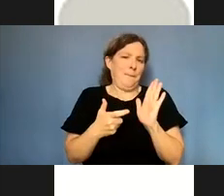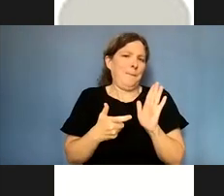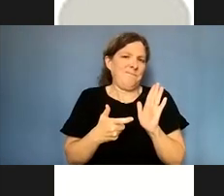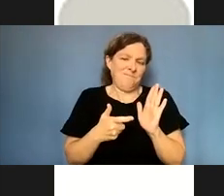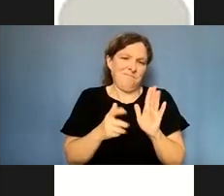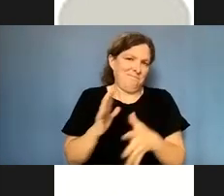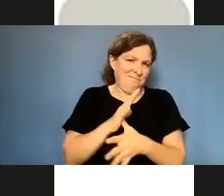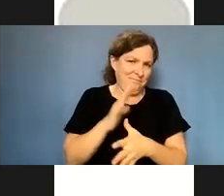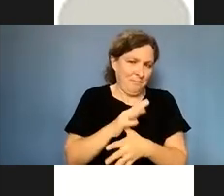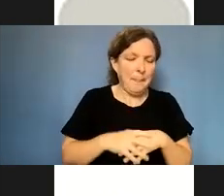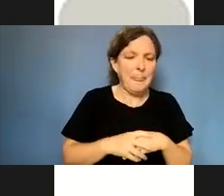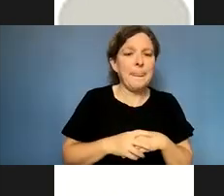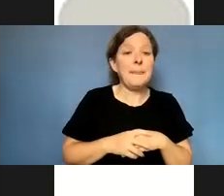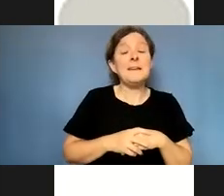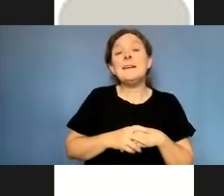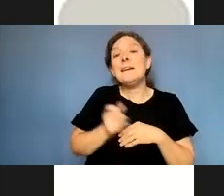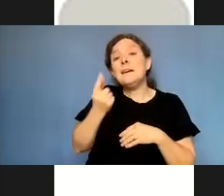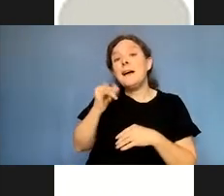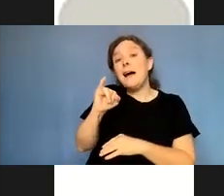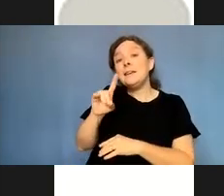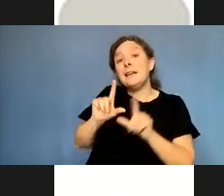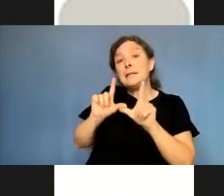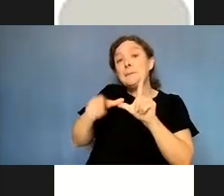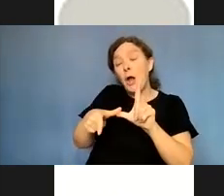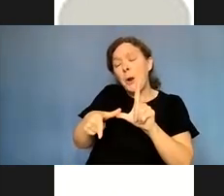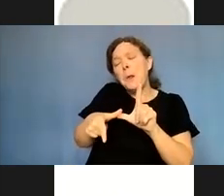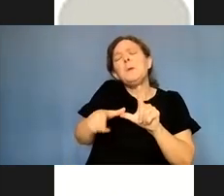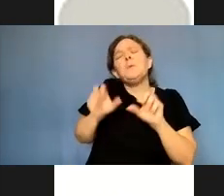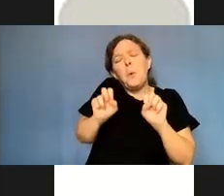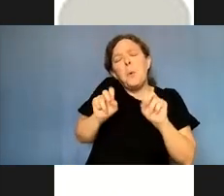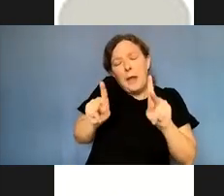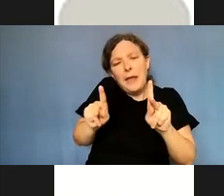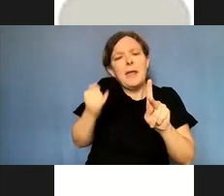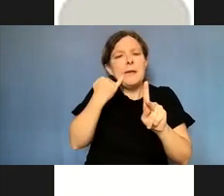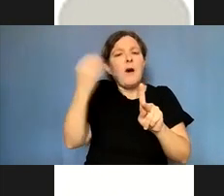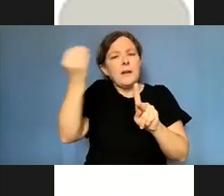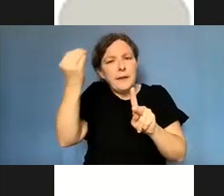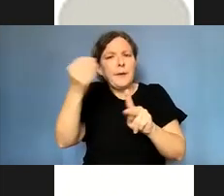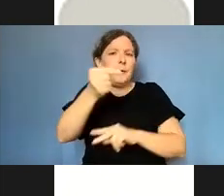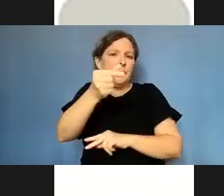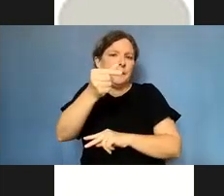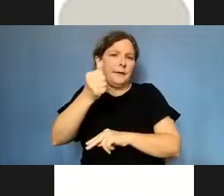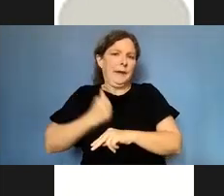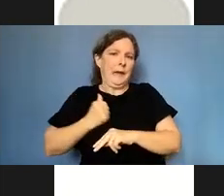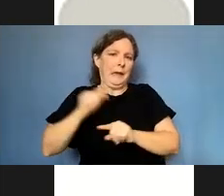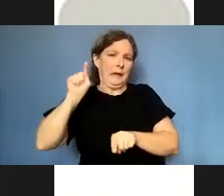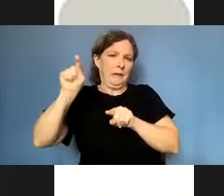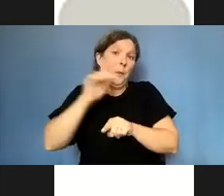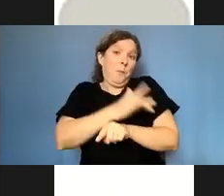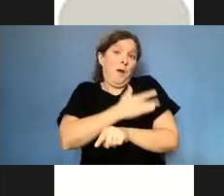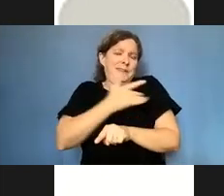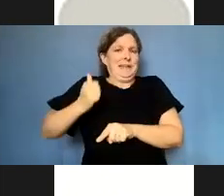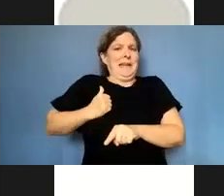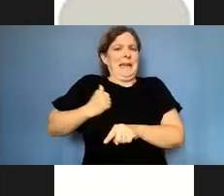ID can be expired if it was issued by a government in Canada, Ontario, or another, so Canadian, sorry,